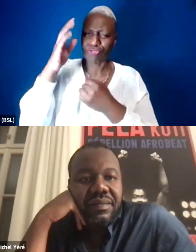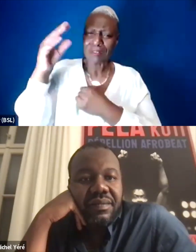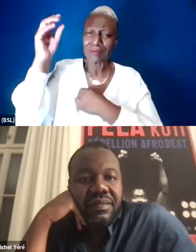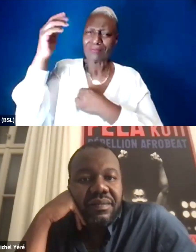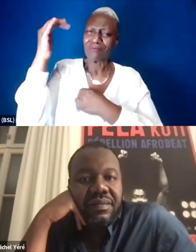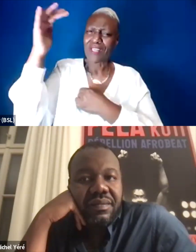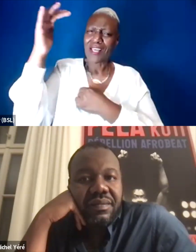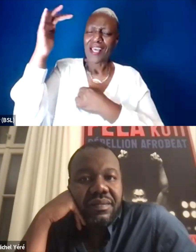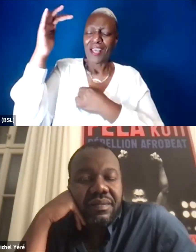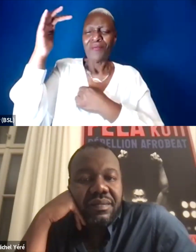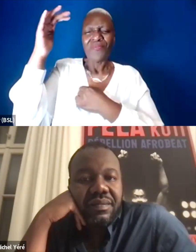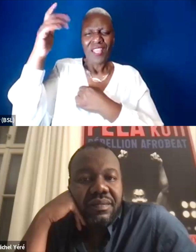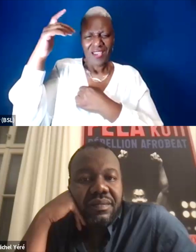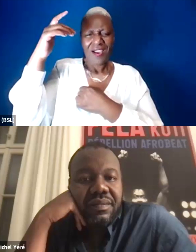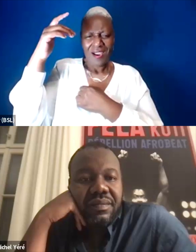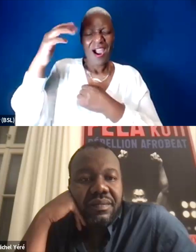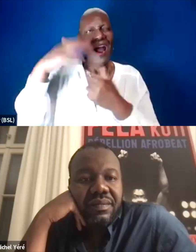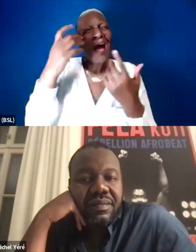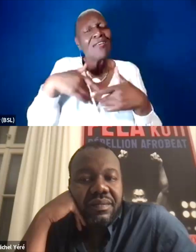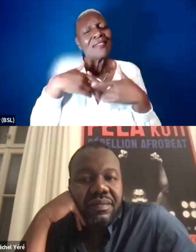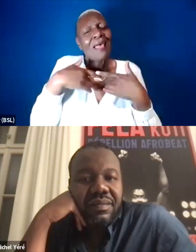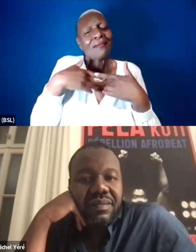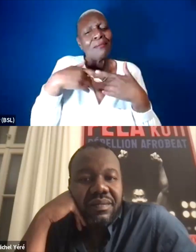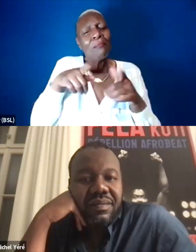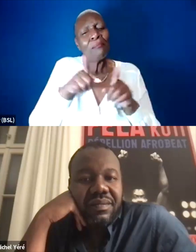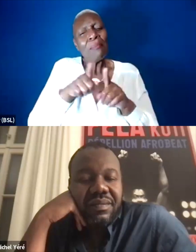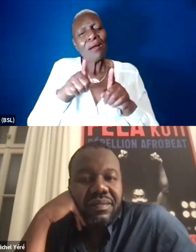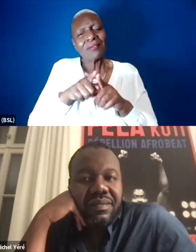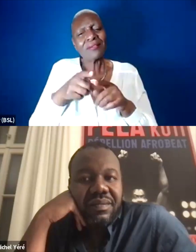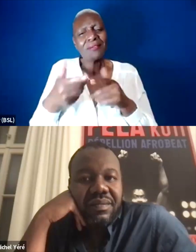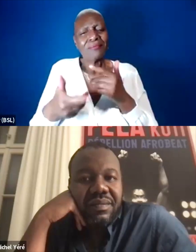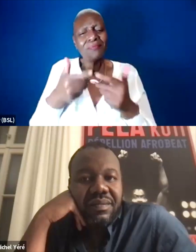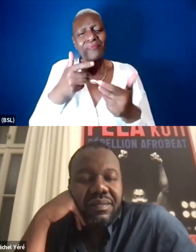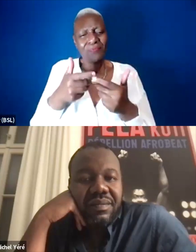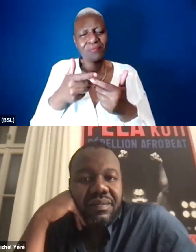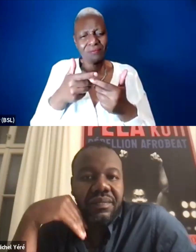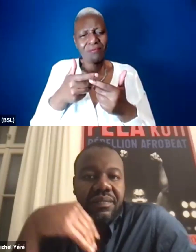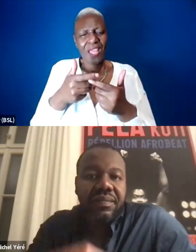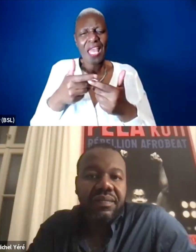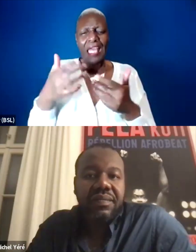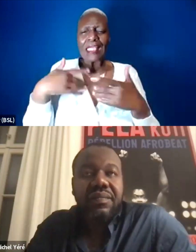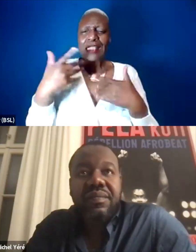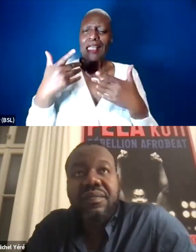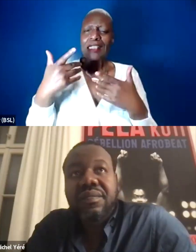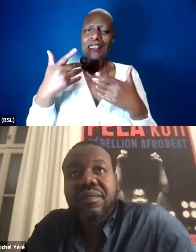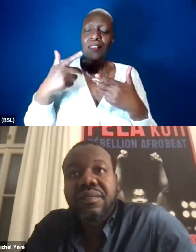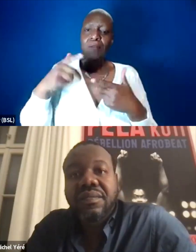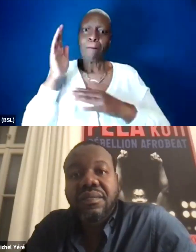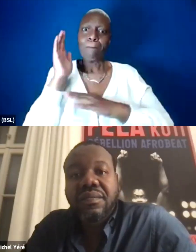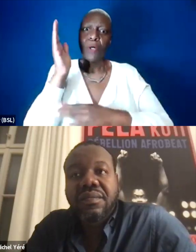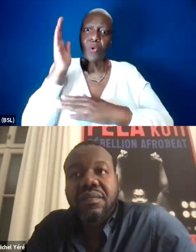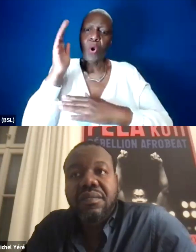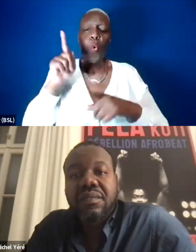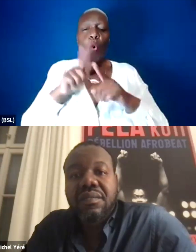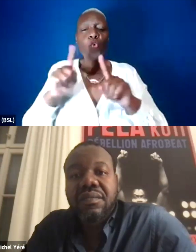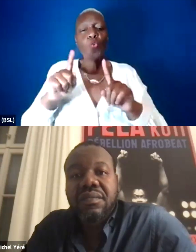these conversations structured? I mean, I have some sense of it from having read excerpts from the book, but is it like a dramatic monologue, or do these characters